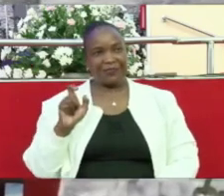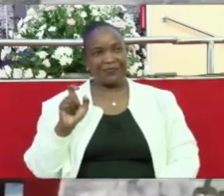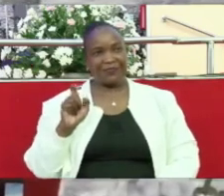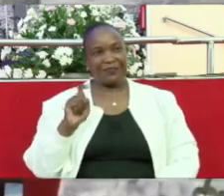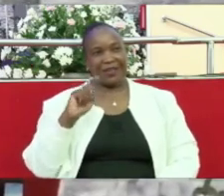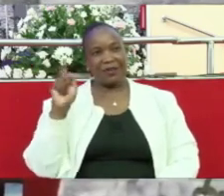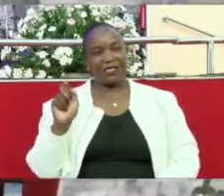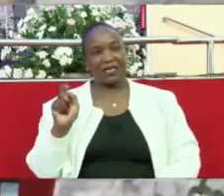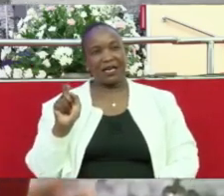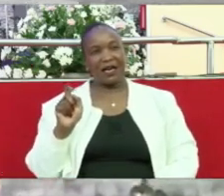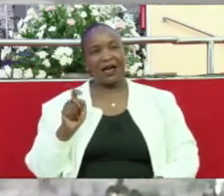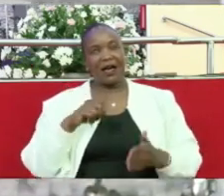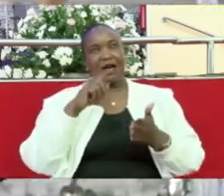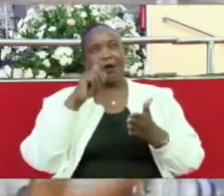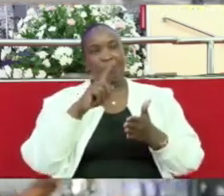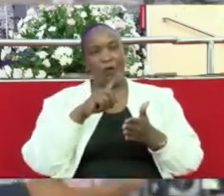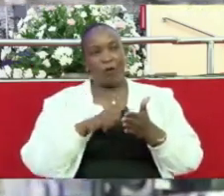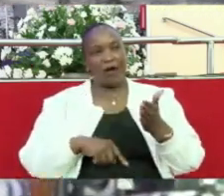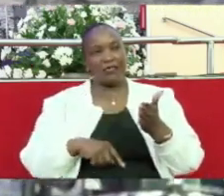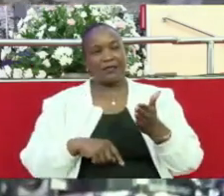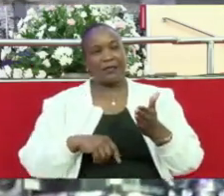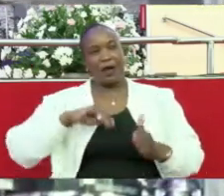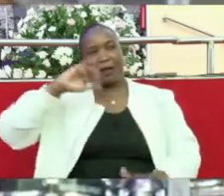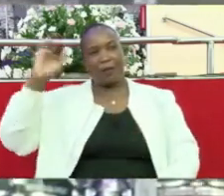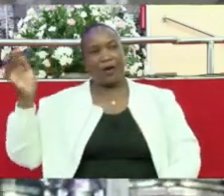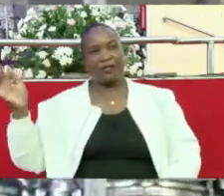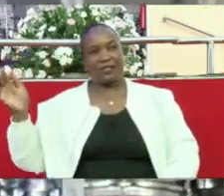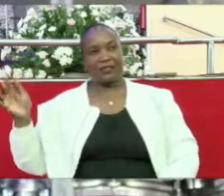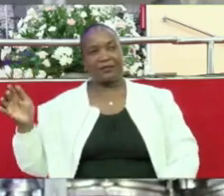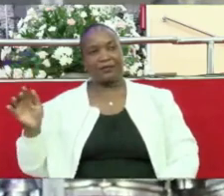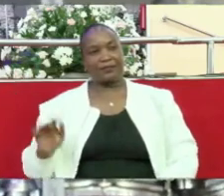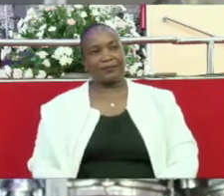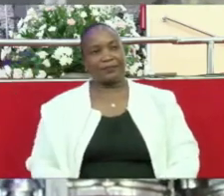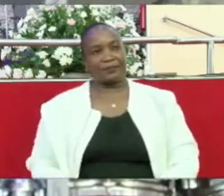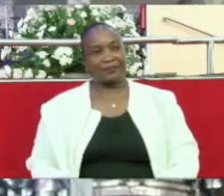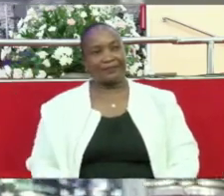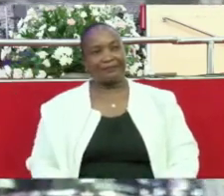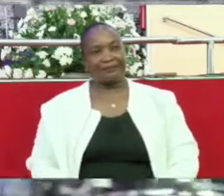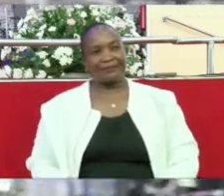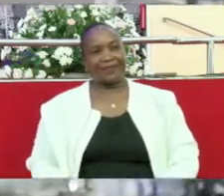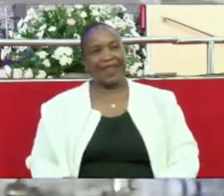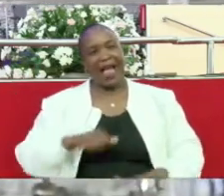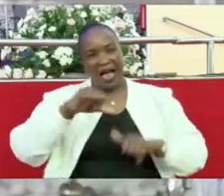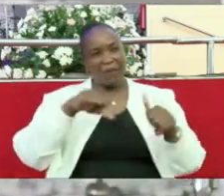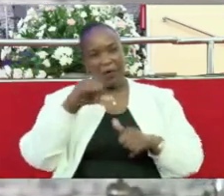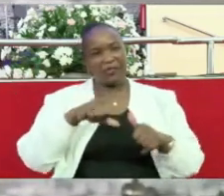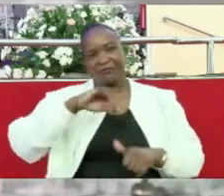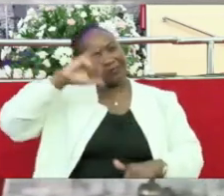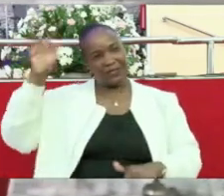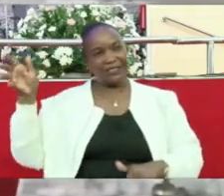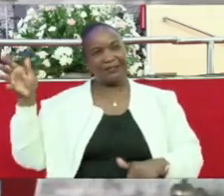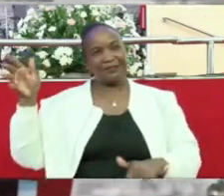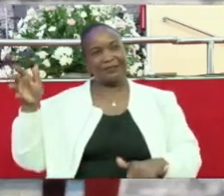ya milima ni gani? What are the characteristics of a mountain if there is one that stands before you? Milima iko na tabia gani ile ama kama kuna moja